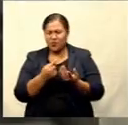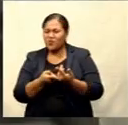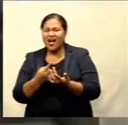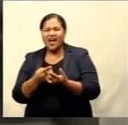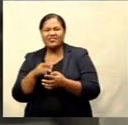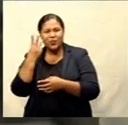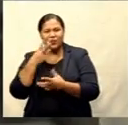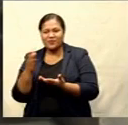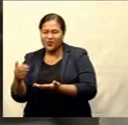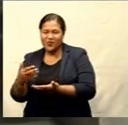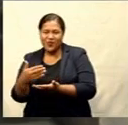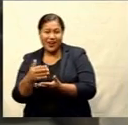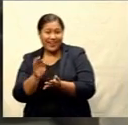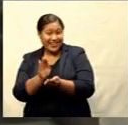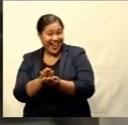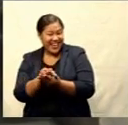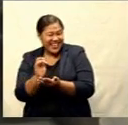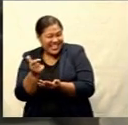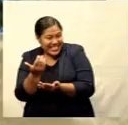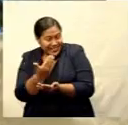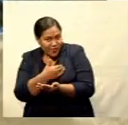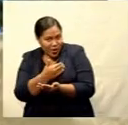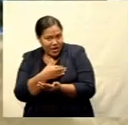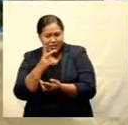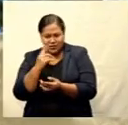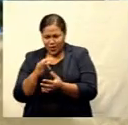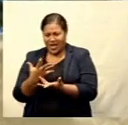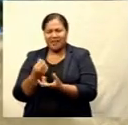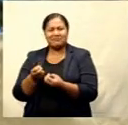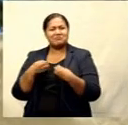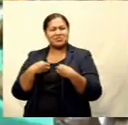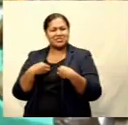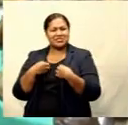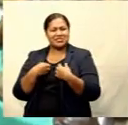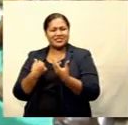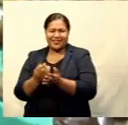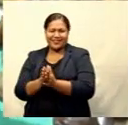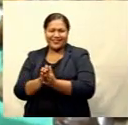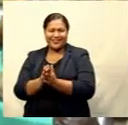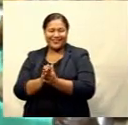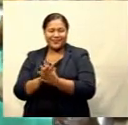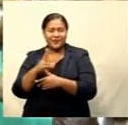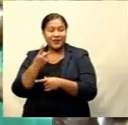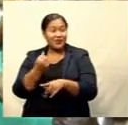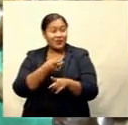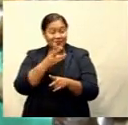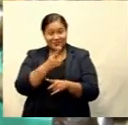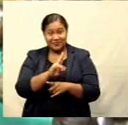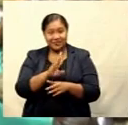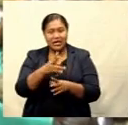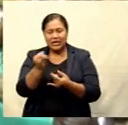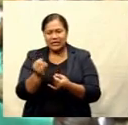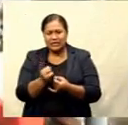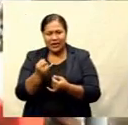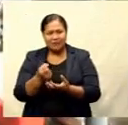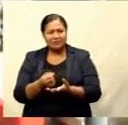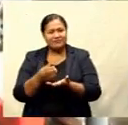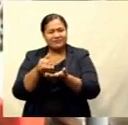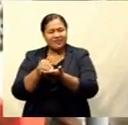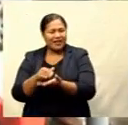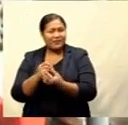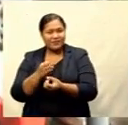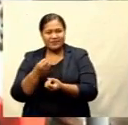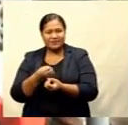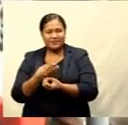to collect kai early in the morning, and I have a passion about this business. For Kinisemere, income earned helps in a contribution